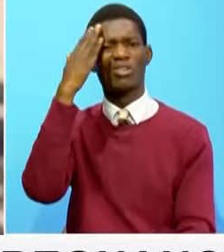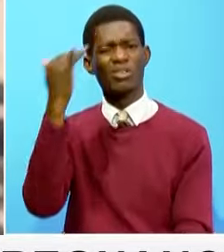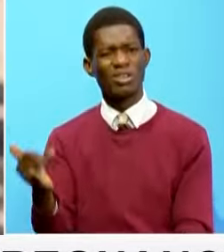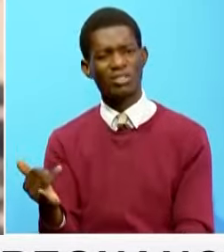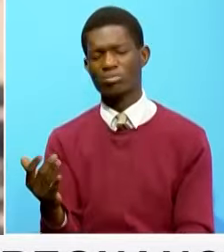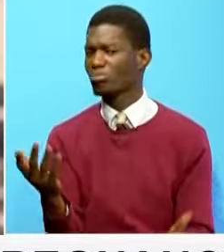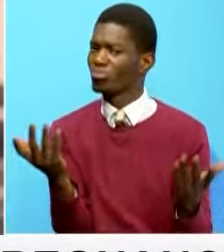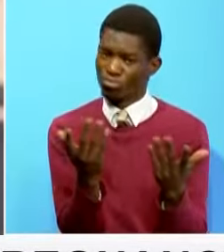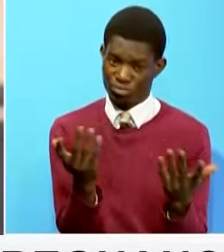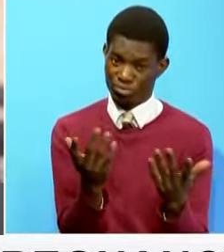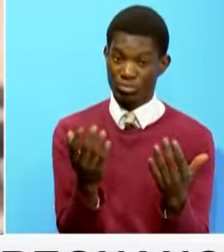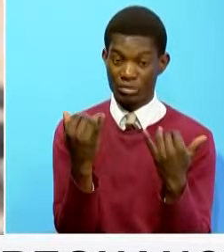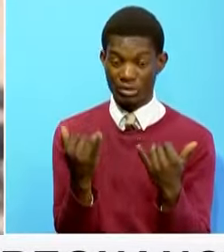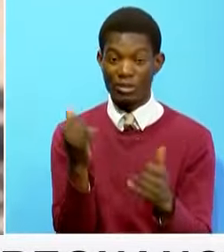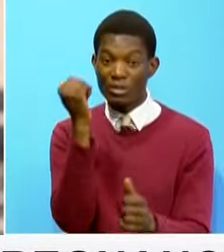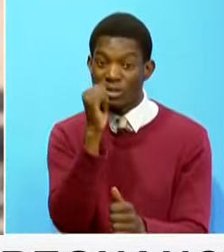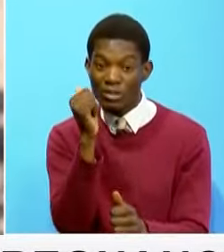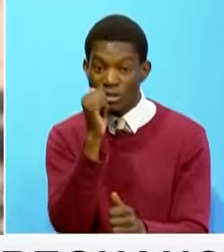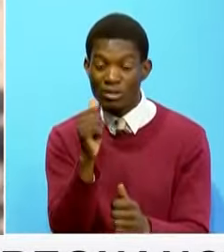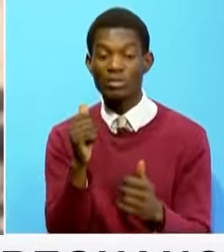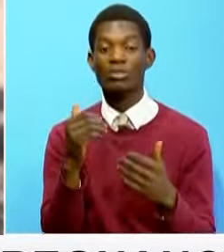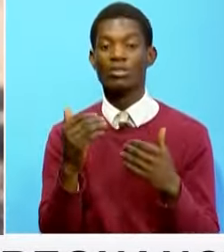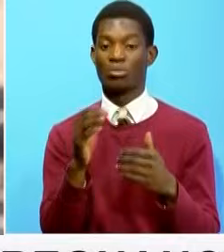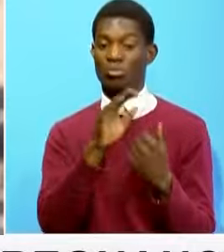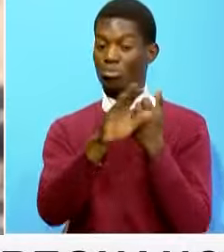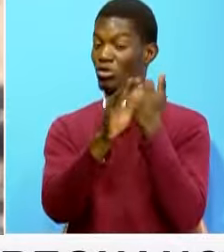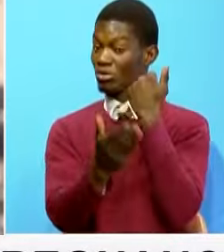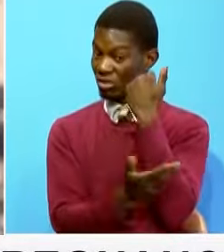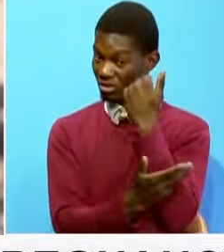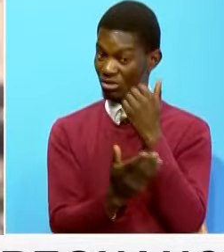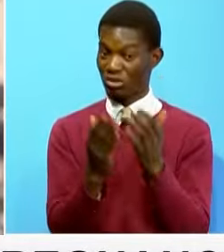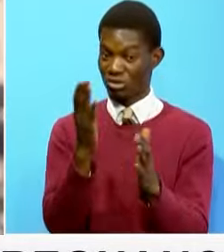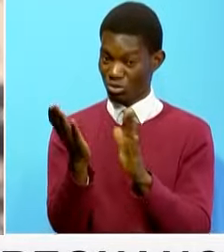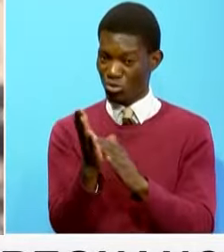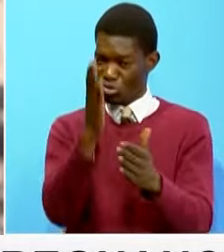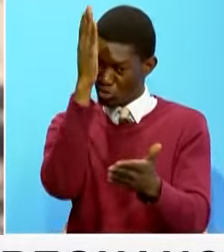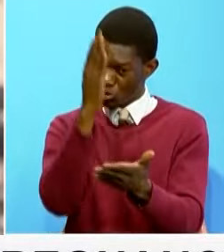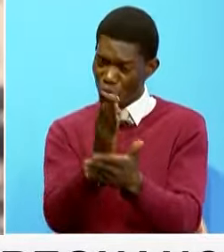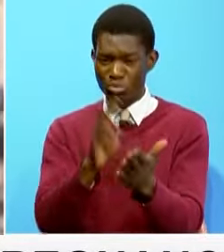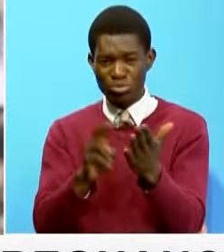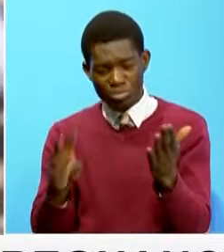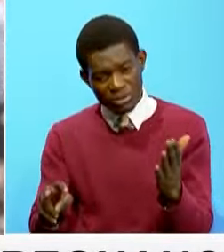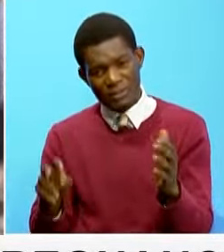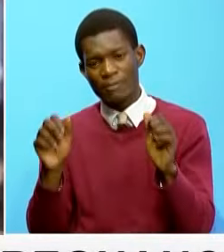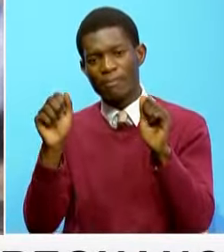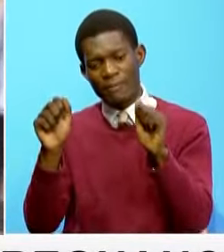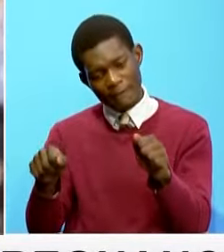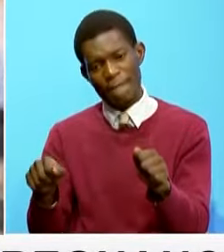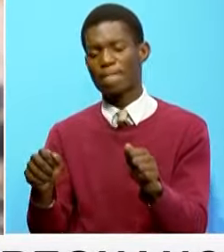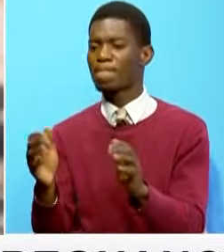are pregnant and they fall out of school, they are free to go to a nearby school, consult with the school authority. How can they go